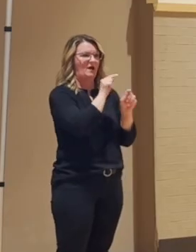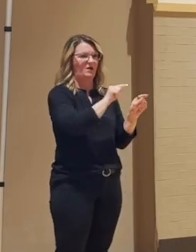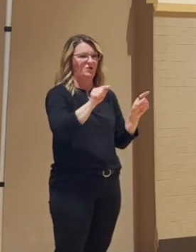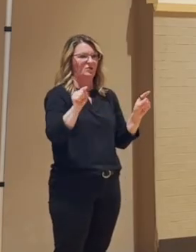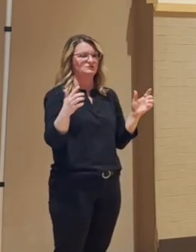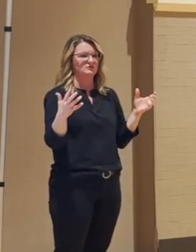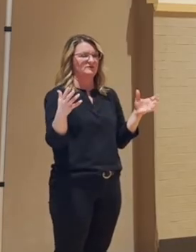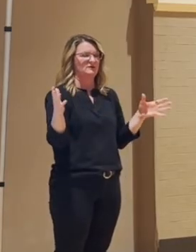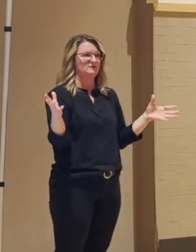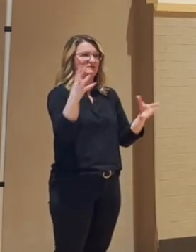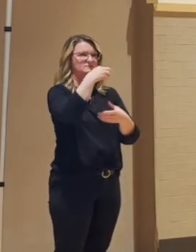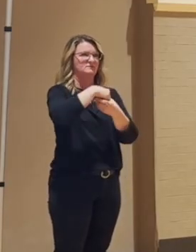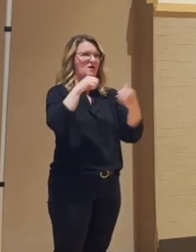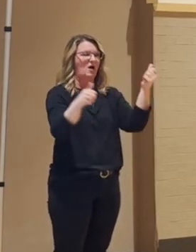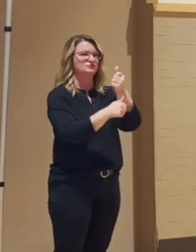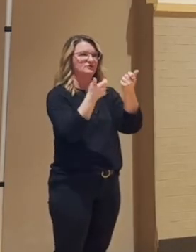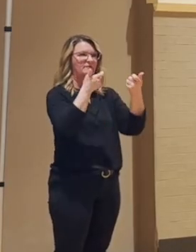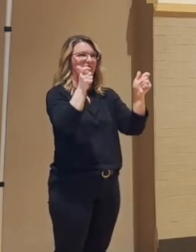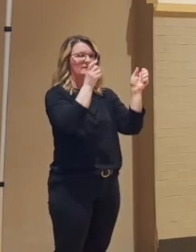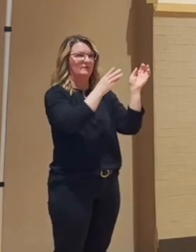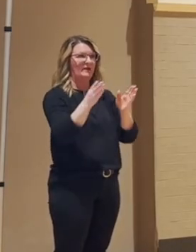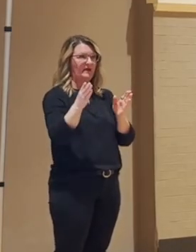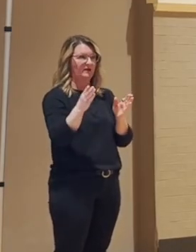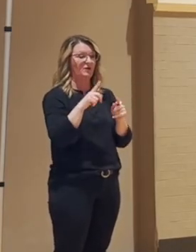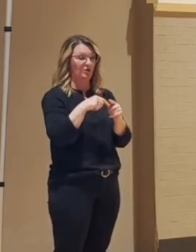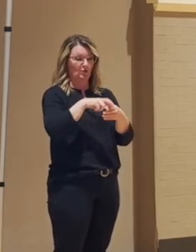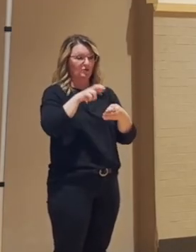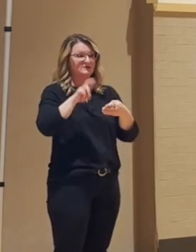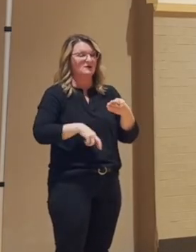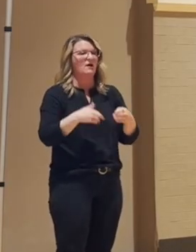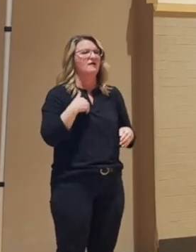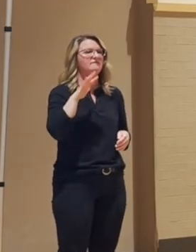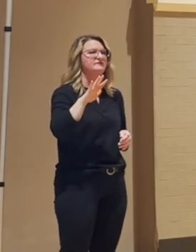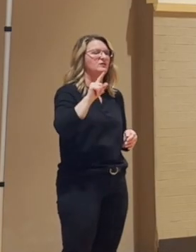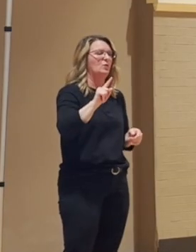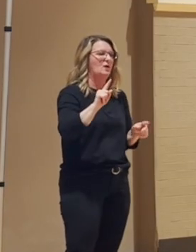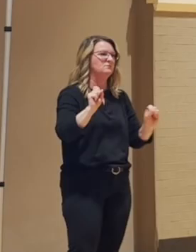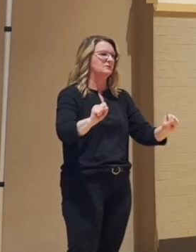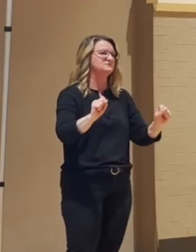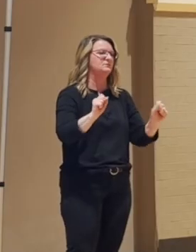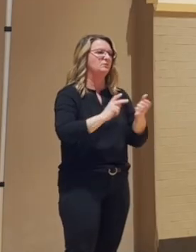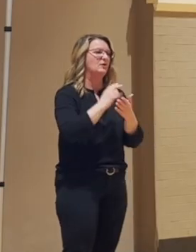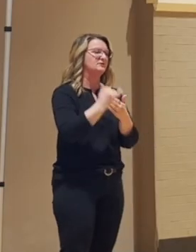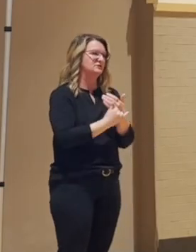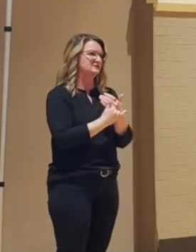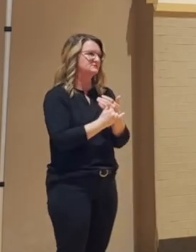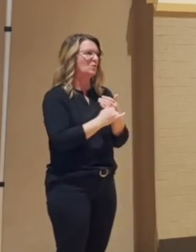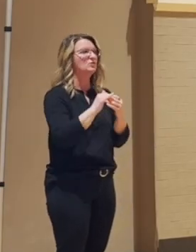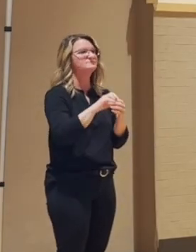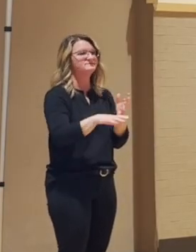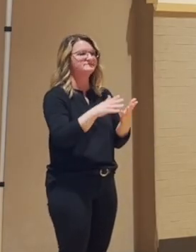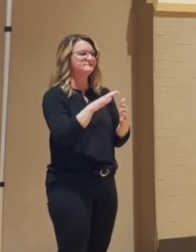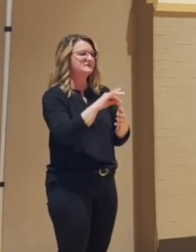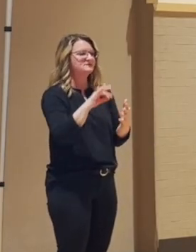this larger plan. And we came out with 51 viable projects, or selected alternatives to